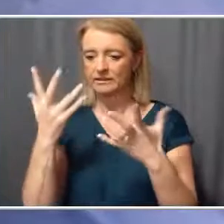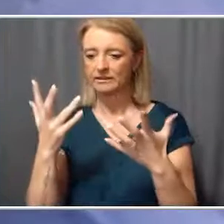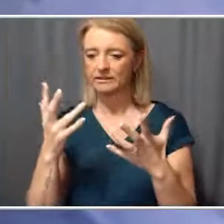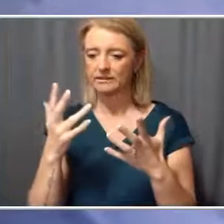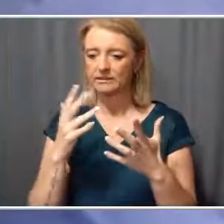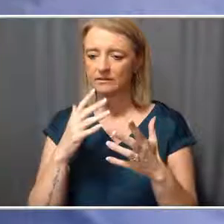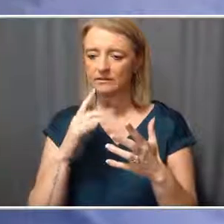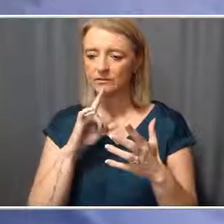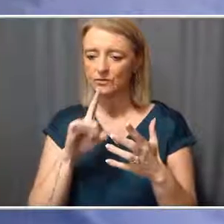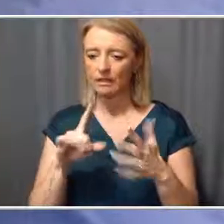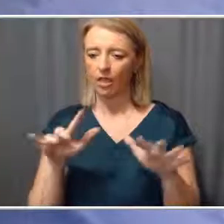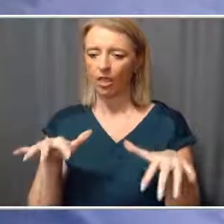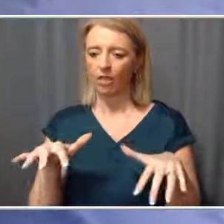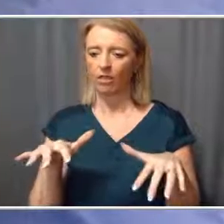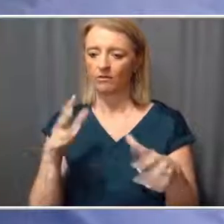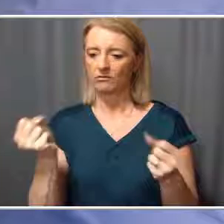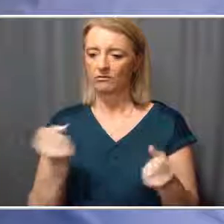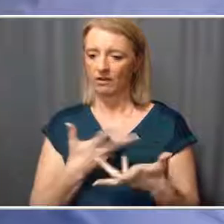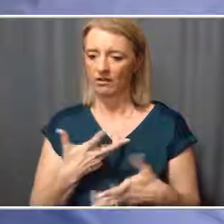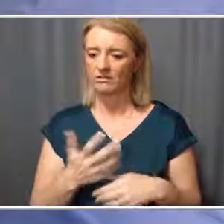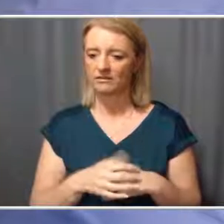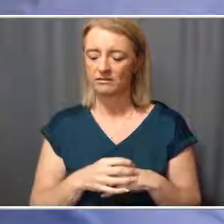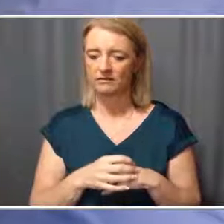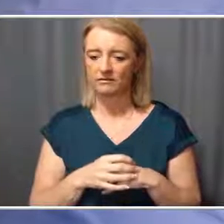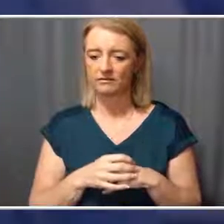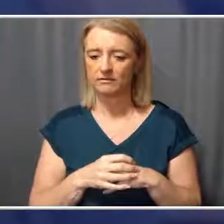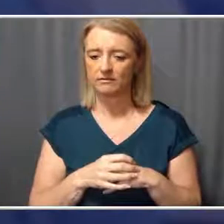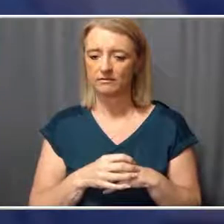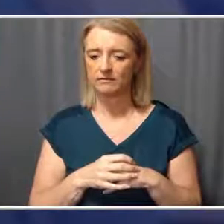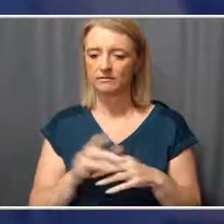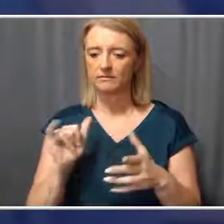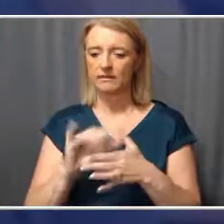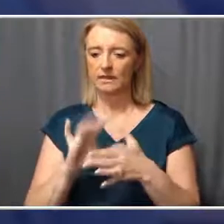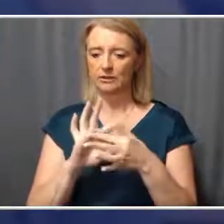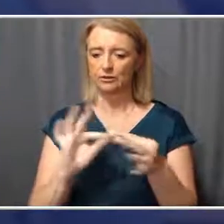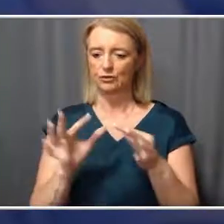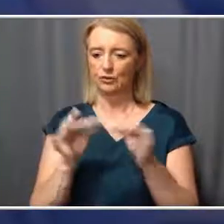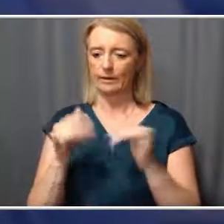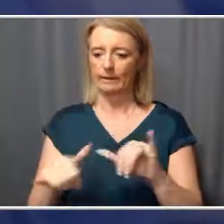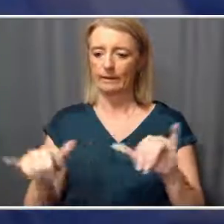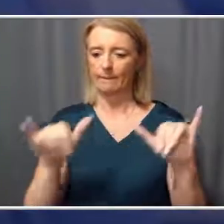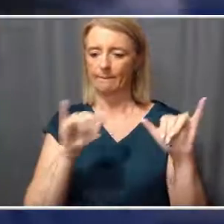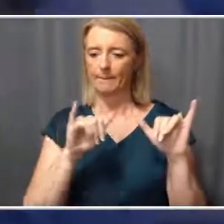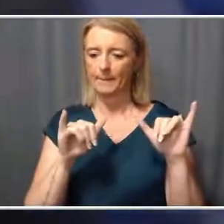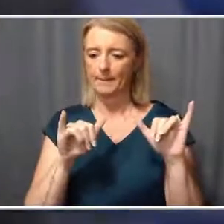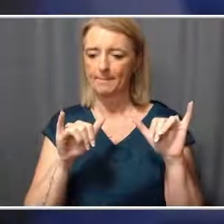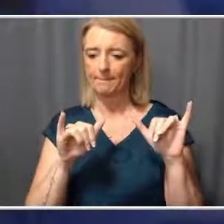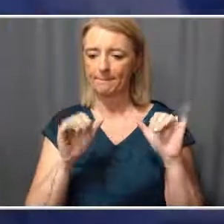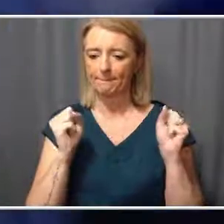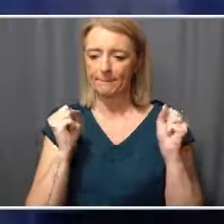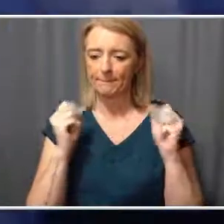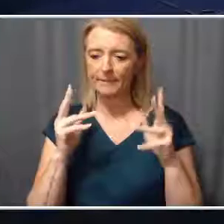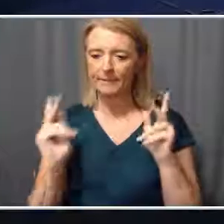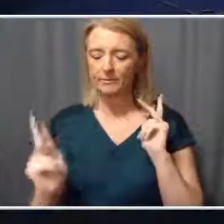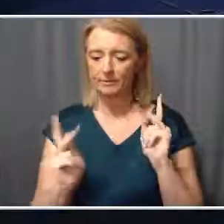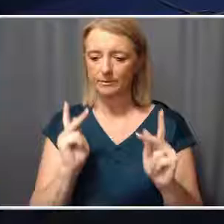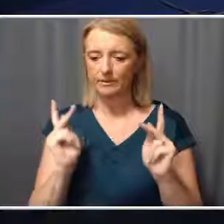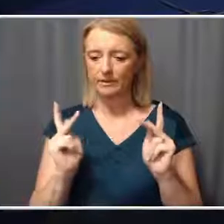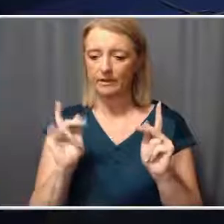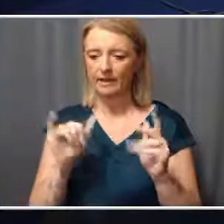wrist and help with sensation in the hand and the fingers. Similarly here, we're taking pressure off of those nerves in the forehead.